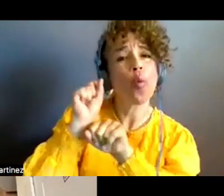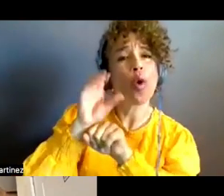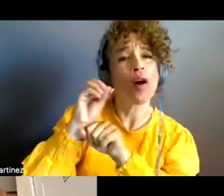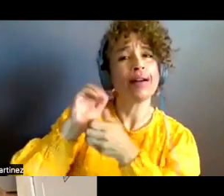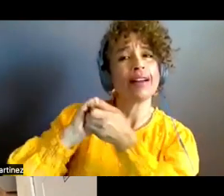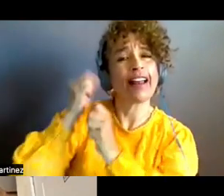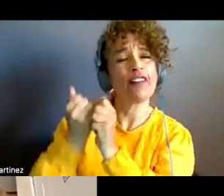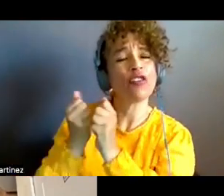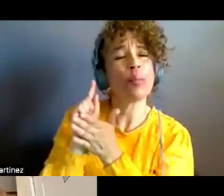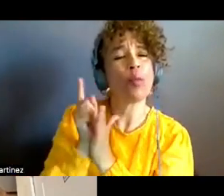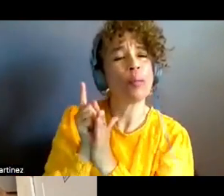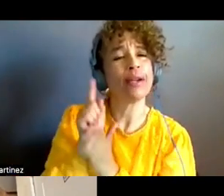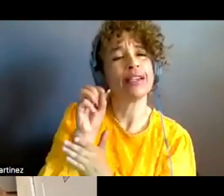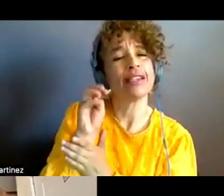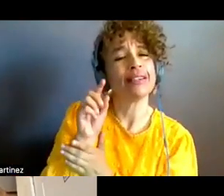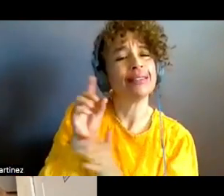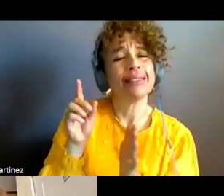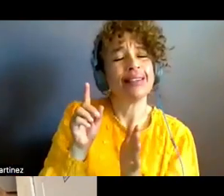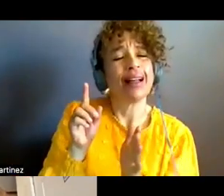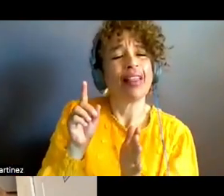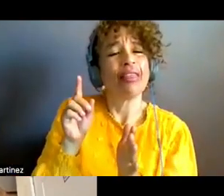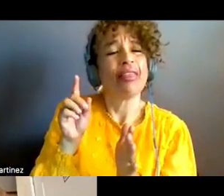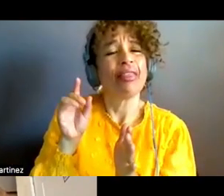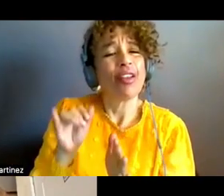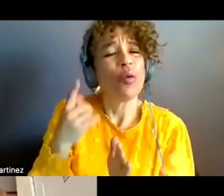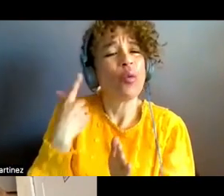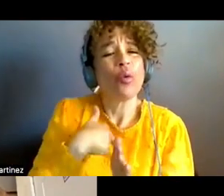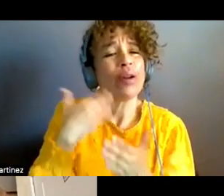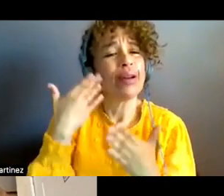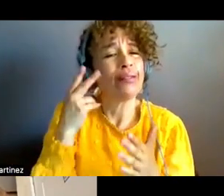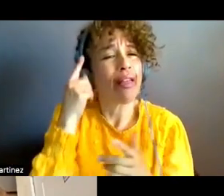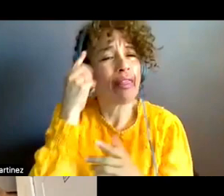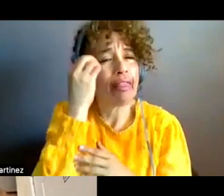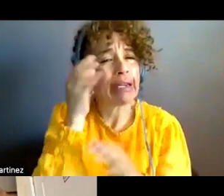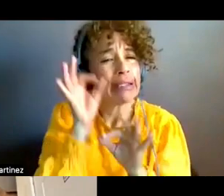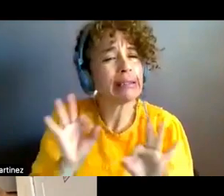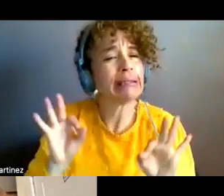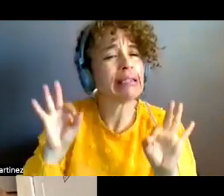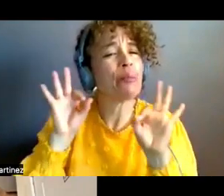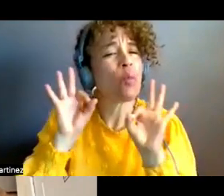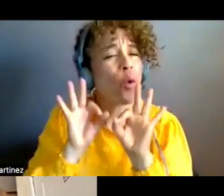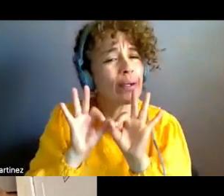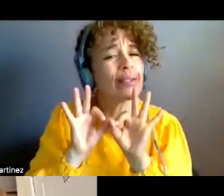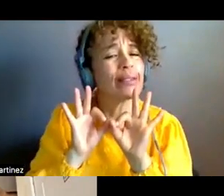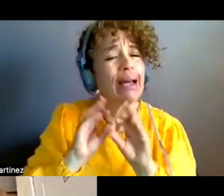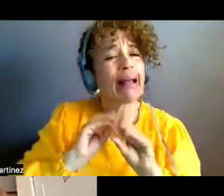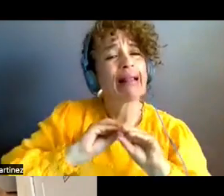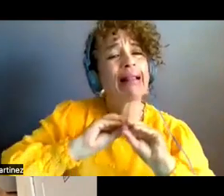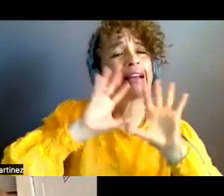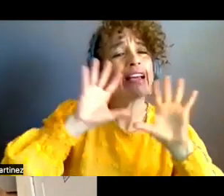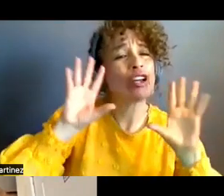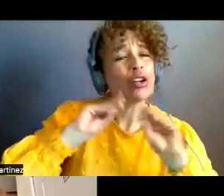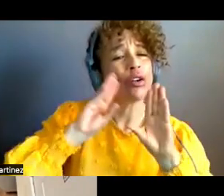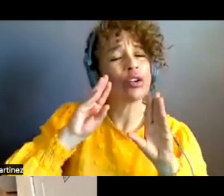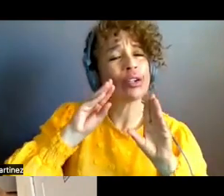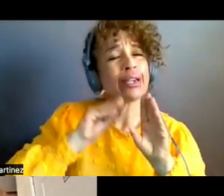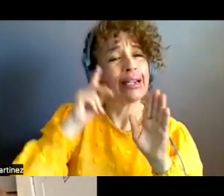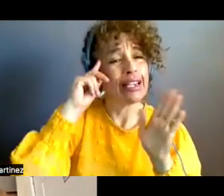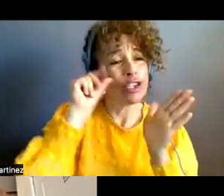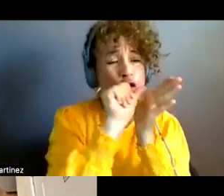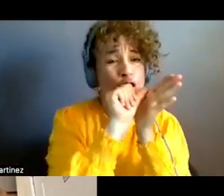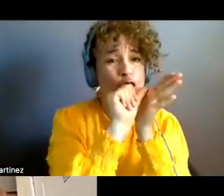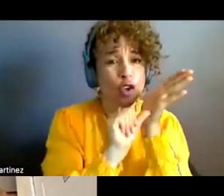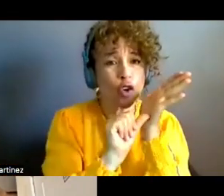moment. And that we don't always think of the importance of that. Clearly, in surgery and